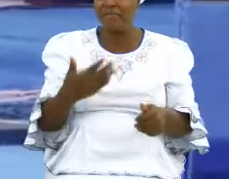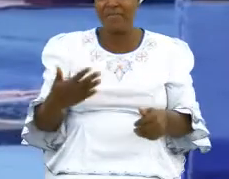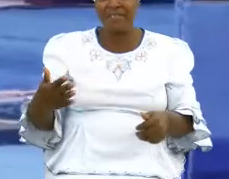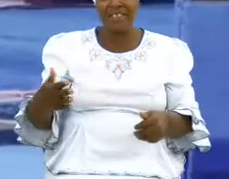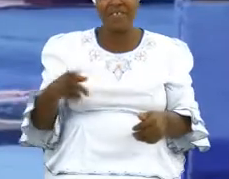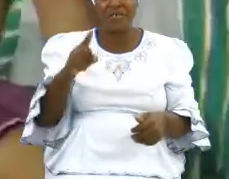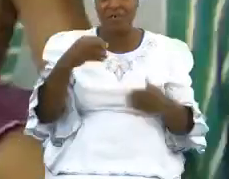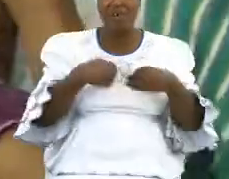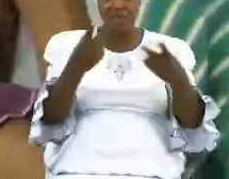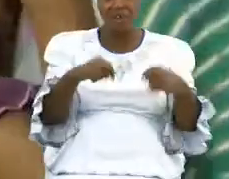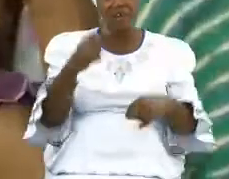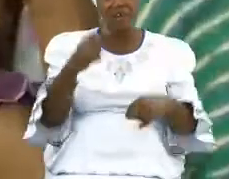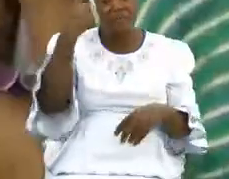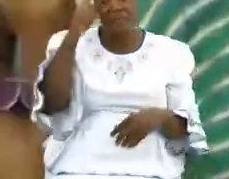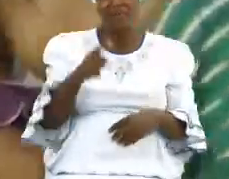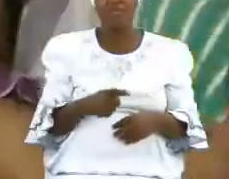for.